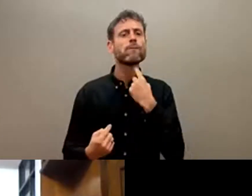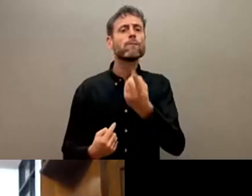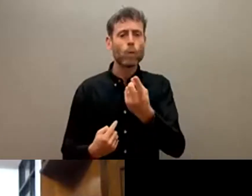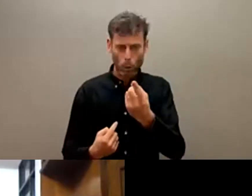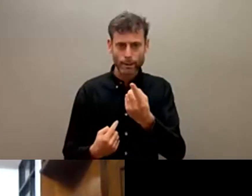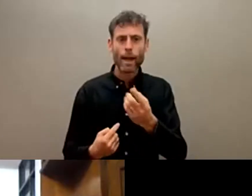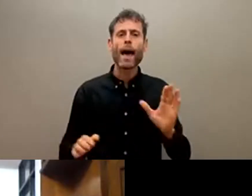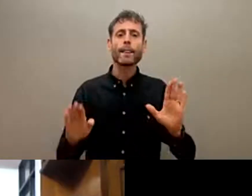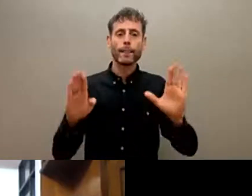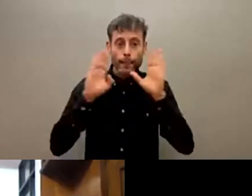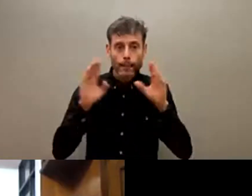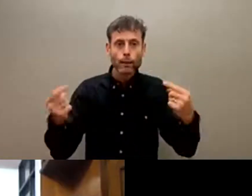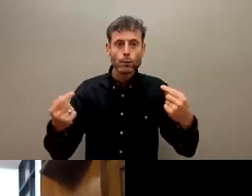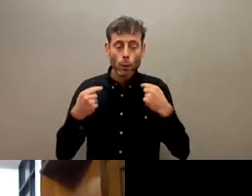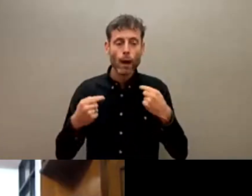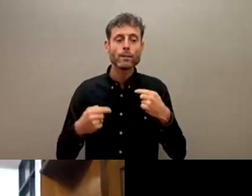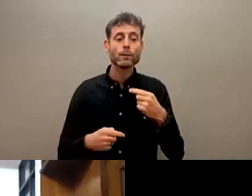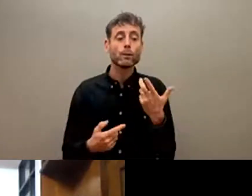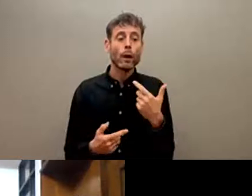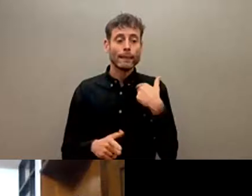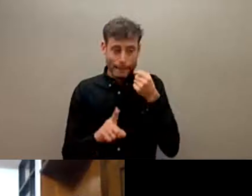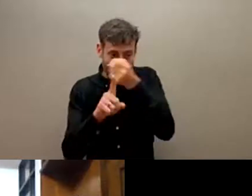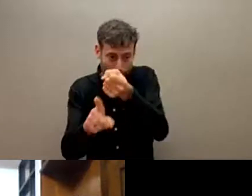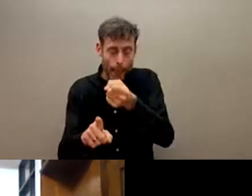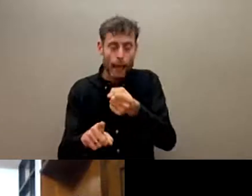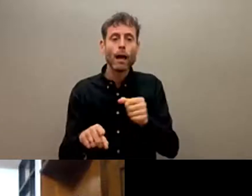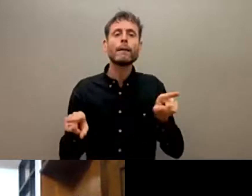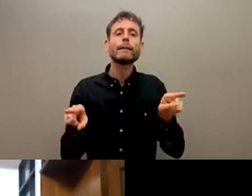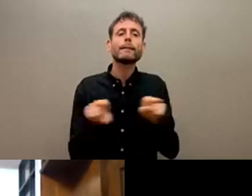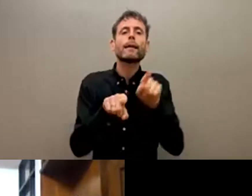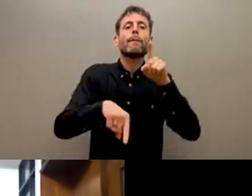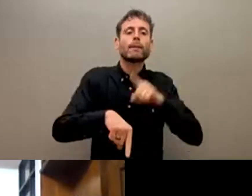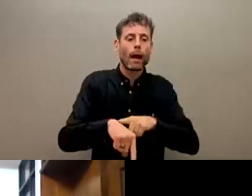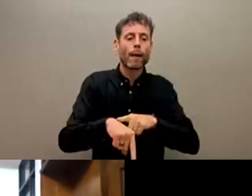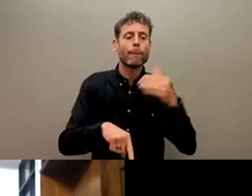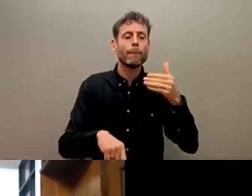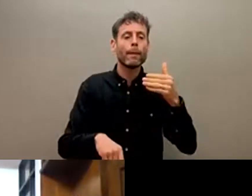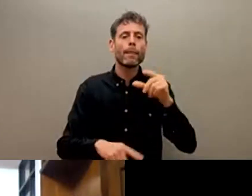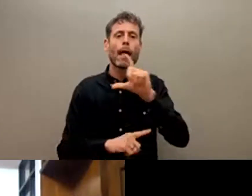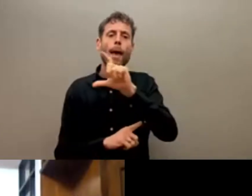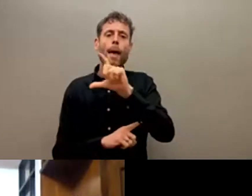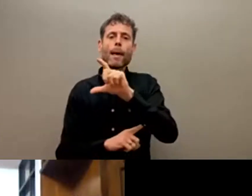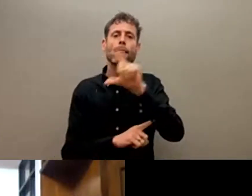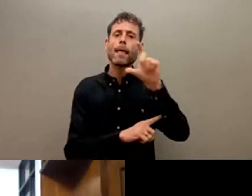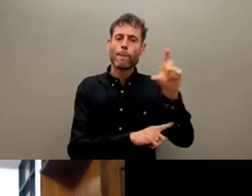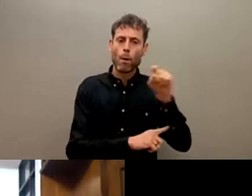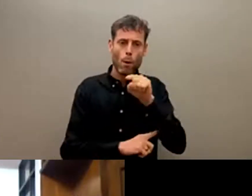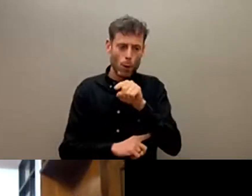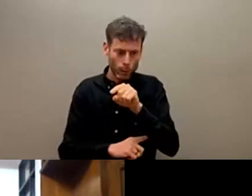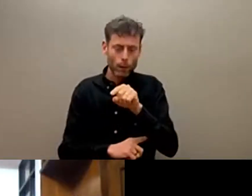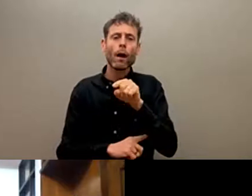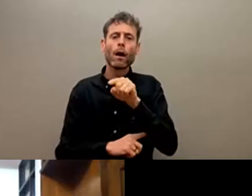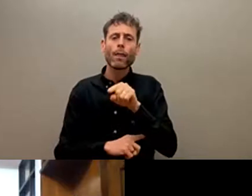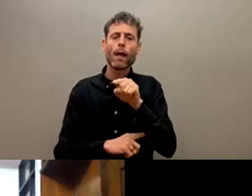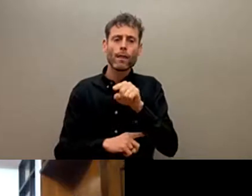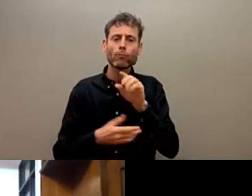leaders. At the same time, when it was the time when Nepal was making the constitution,